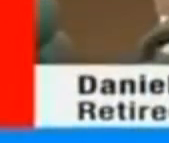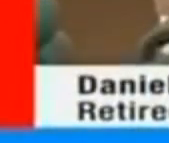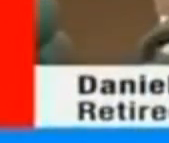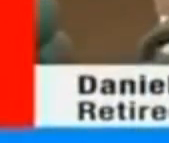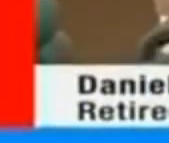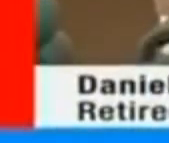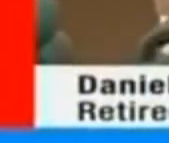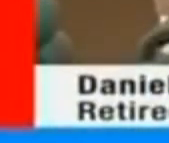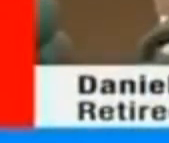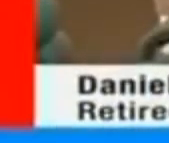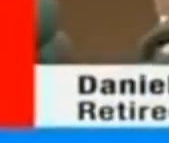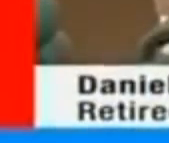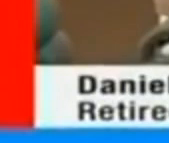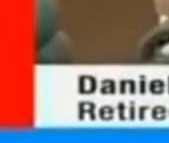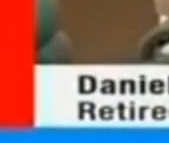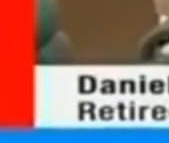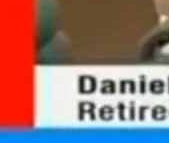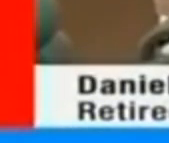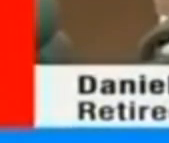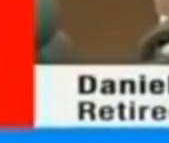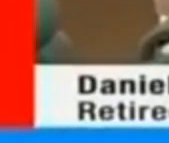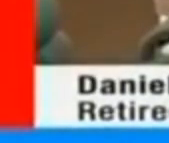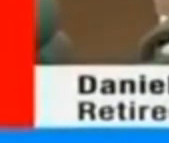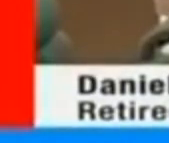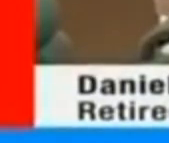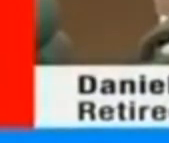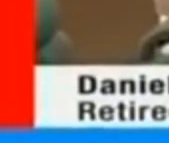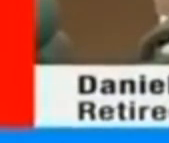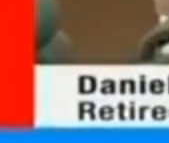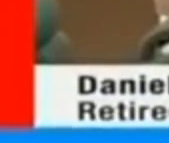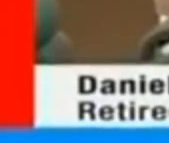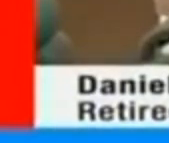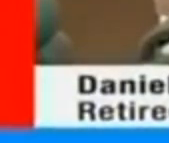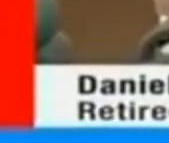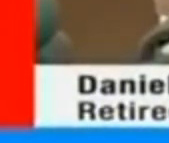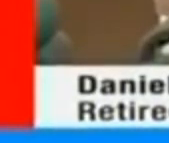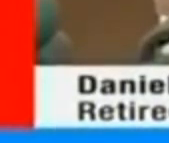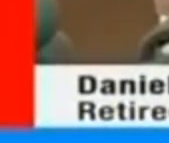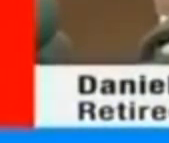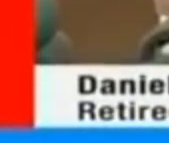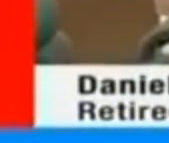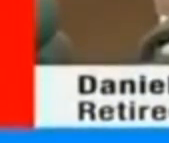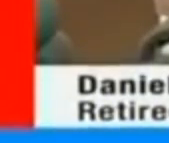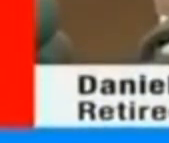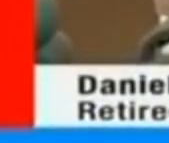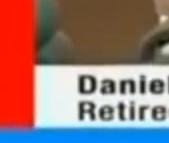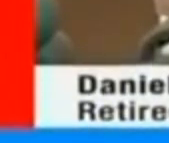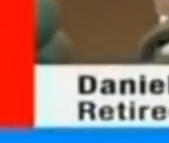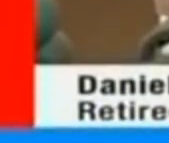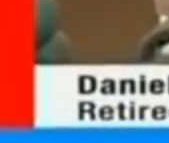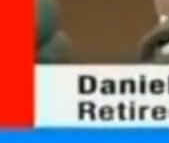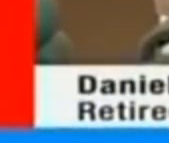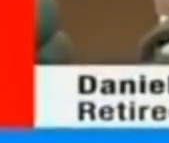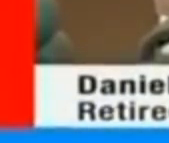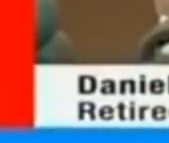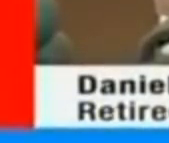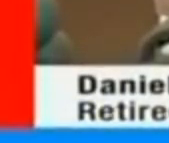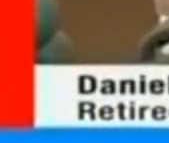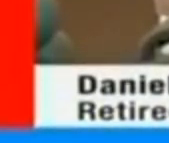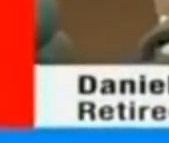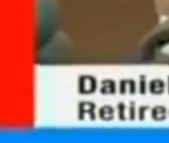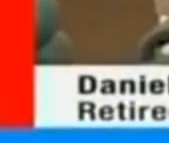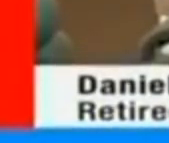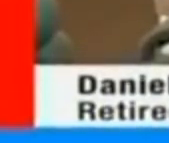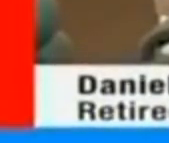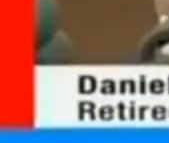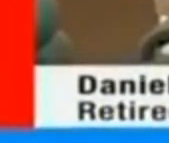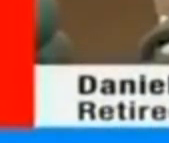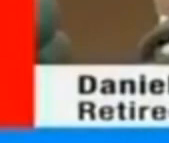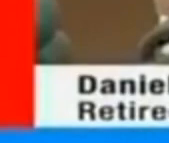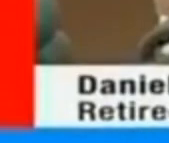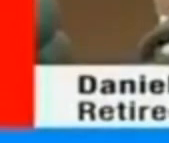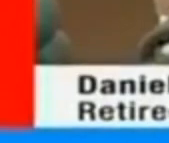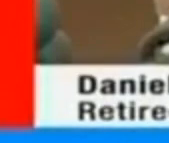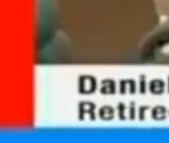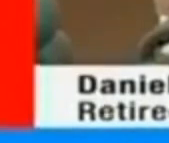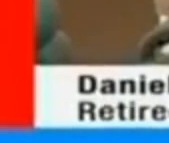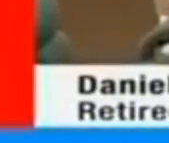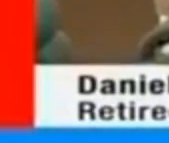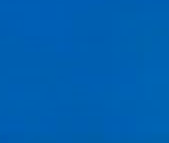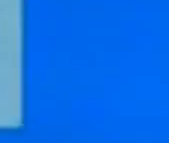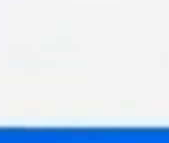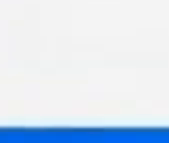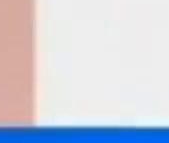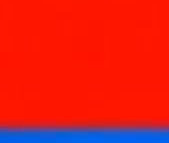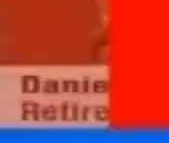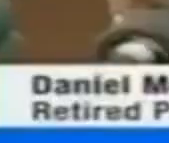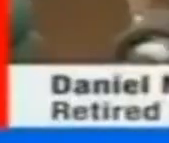described Ambassador Kiplagat as a patriotic Kenyan who gave the best of his abilities to the service of his